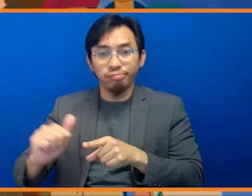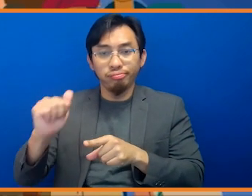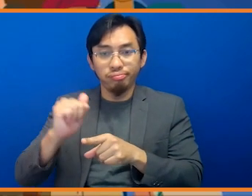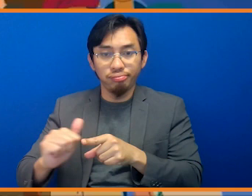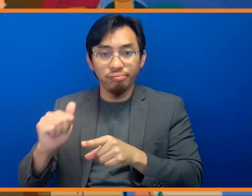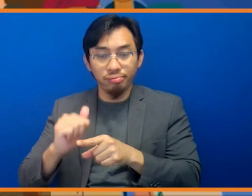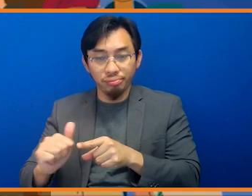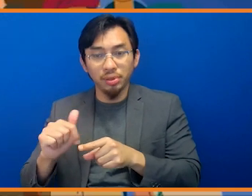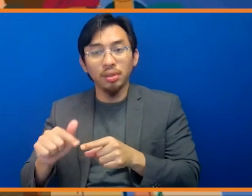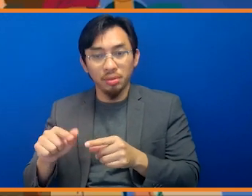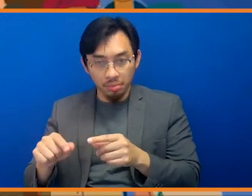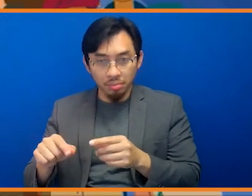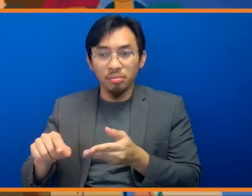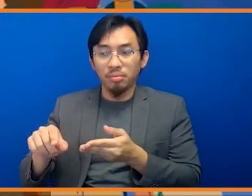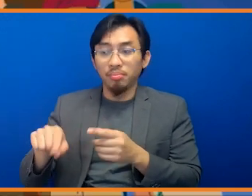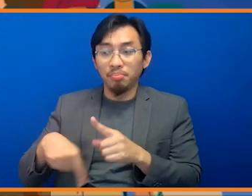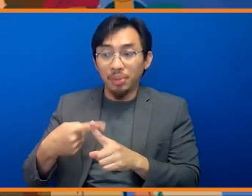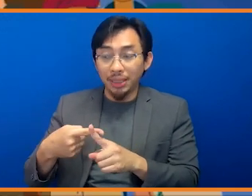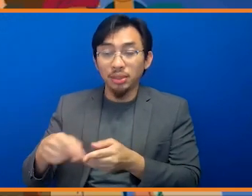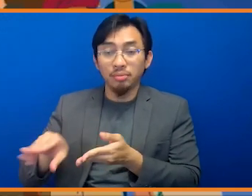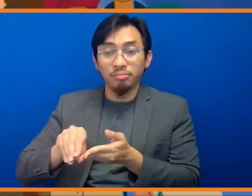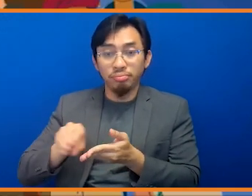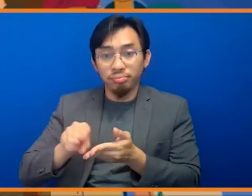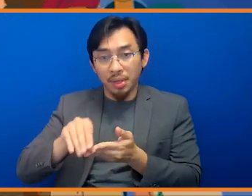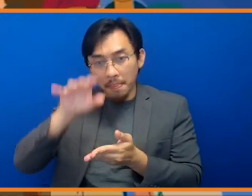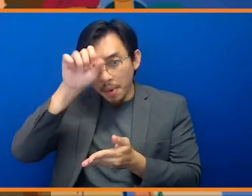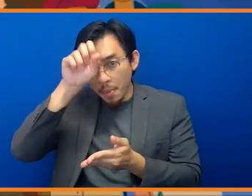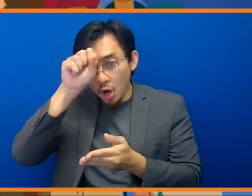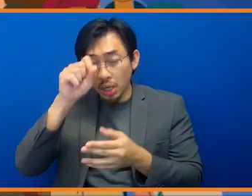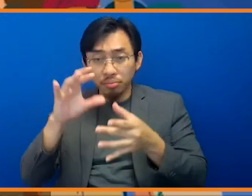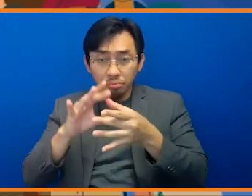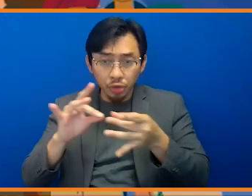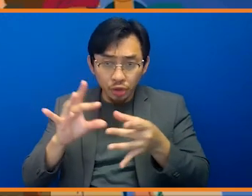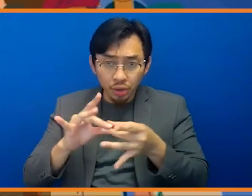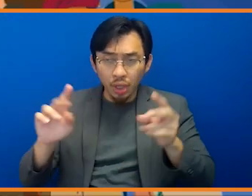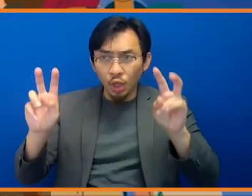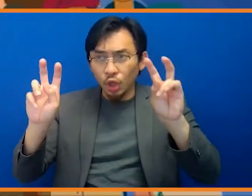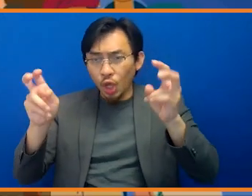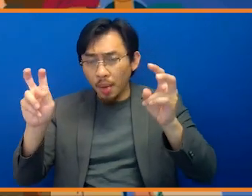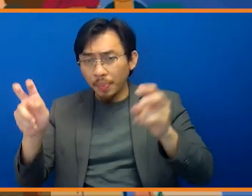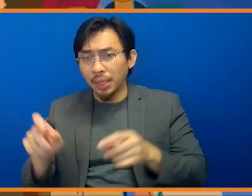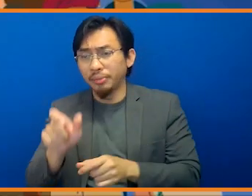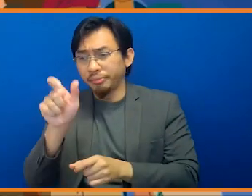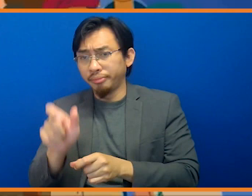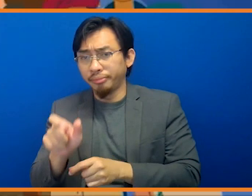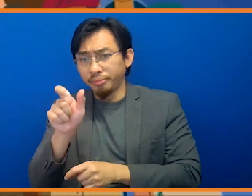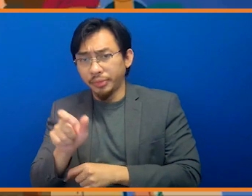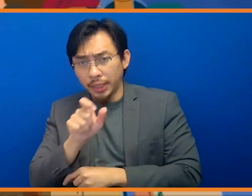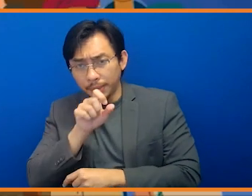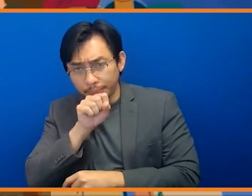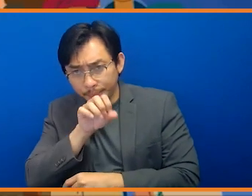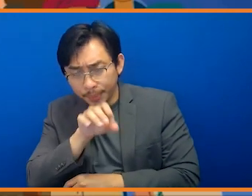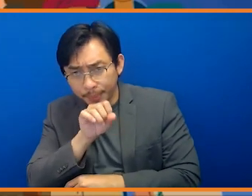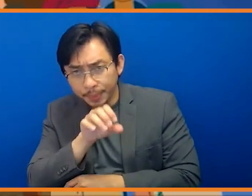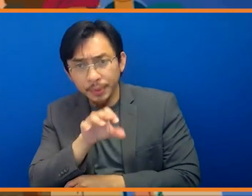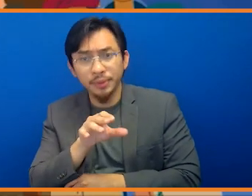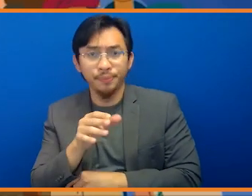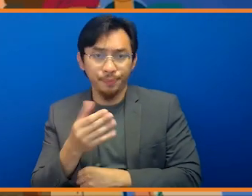as the record of the memory, such as narrative, topic, and speakers.